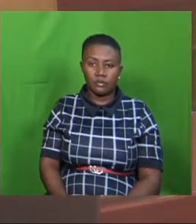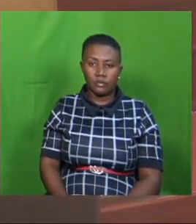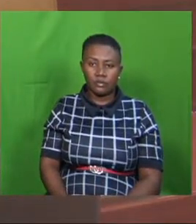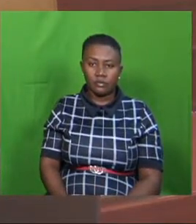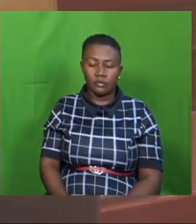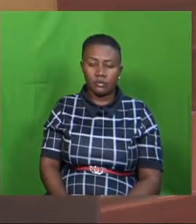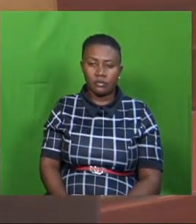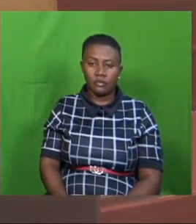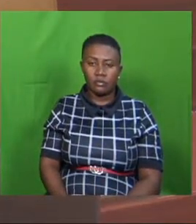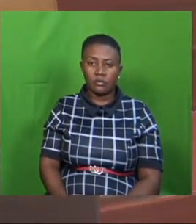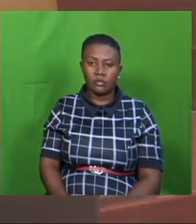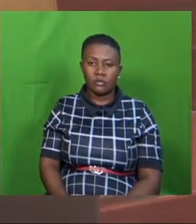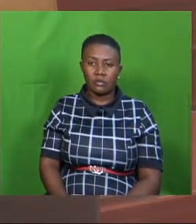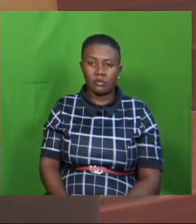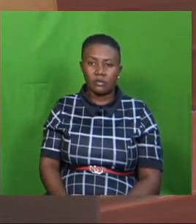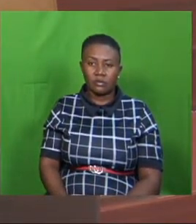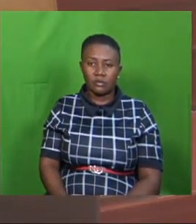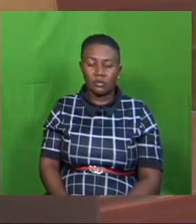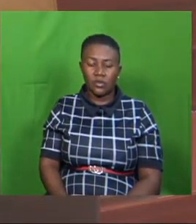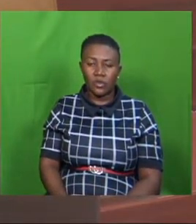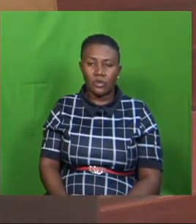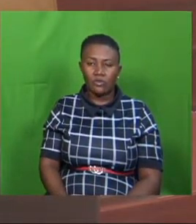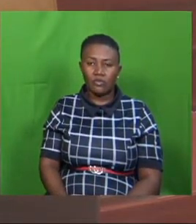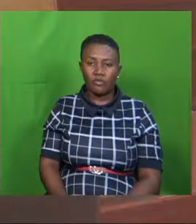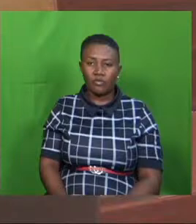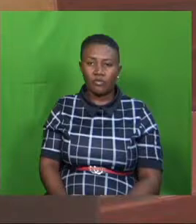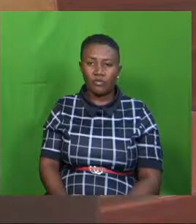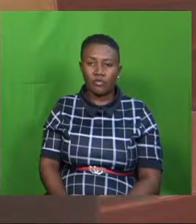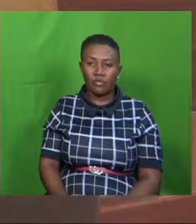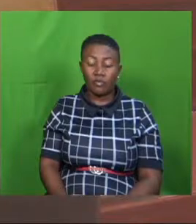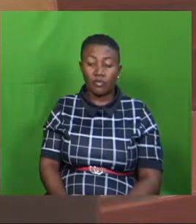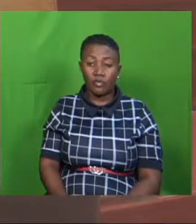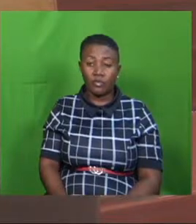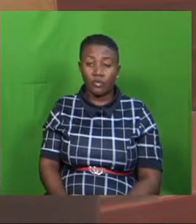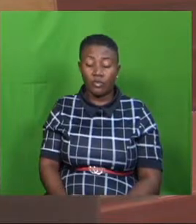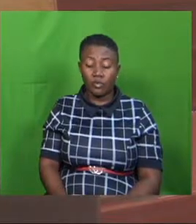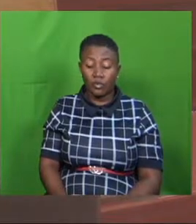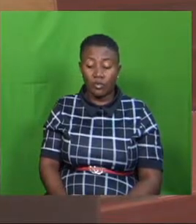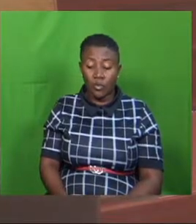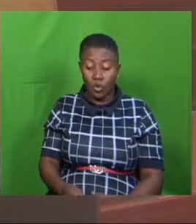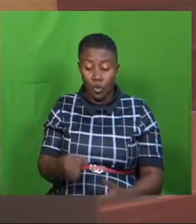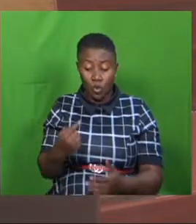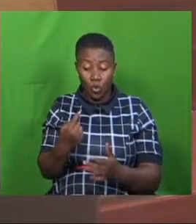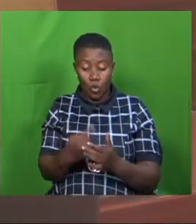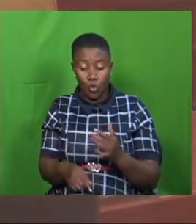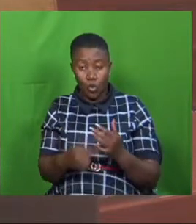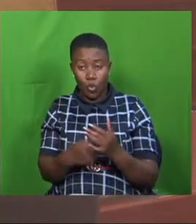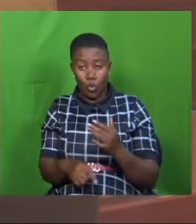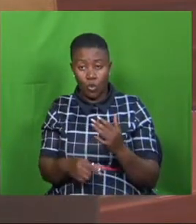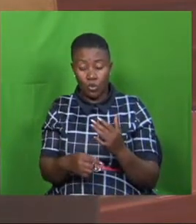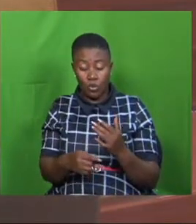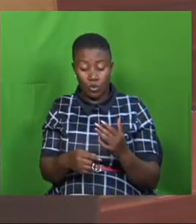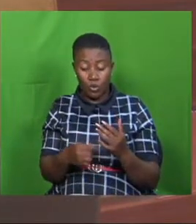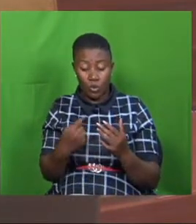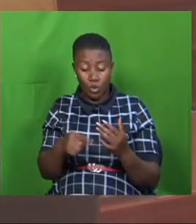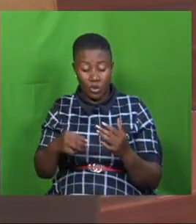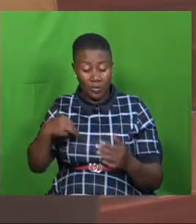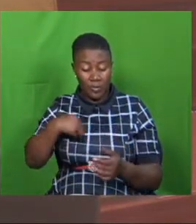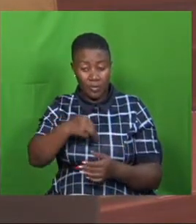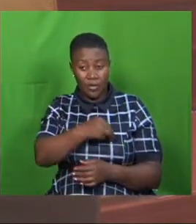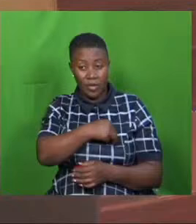Mr. Speaker, I think it's straightforward. What the Honourable Ranking Member for Roads is trying to say is